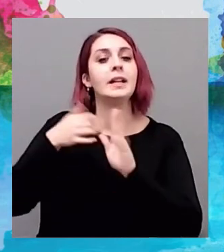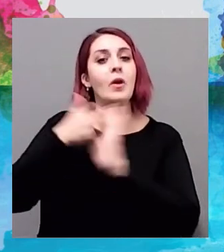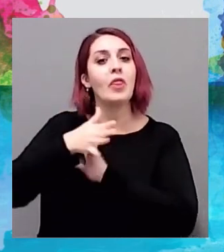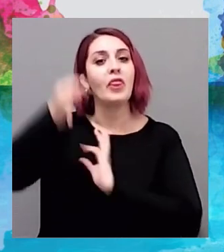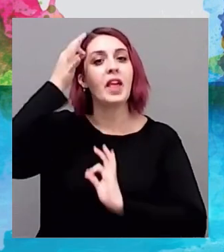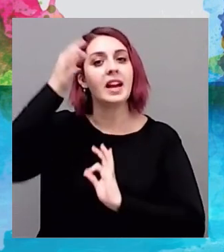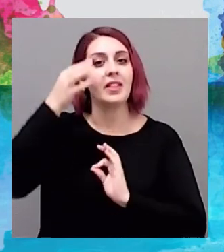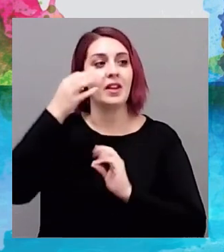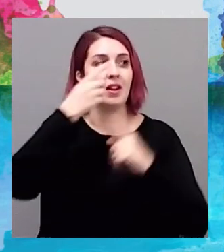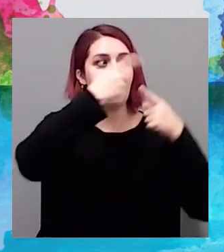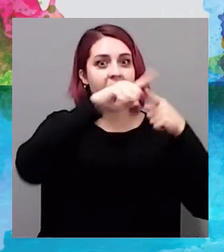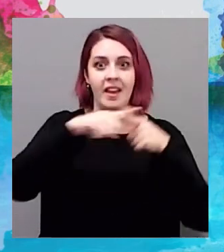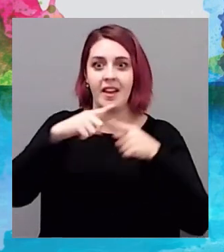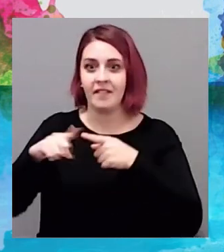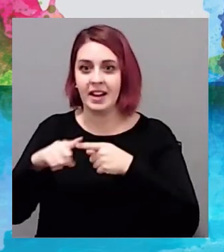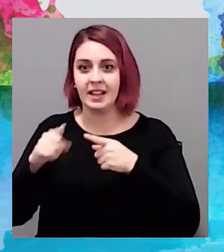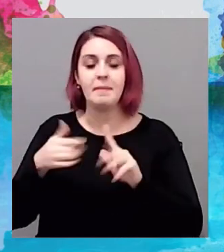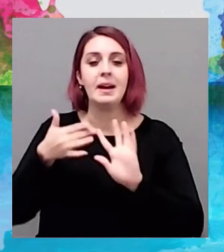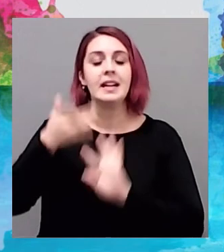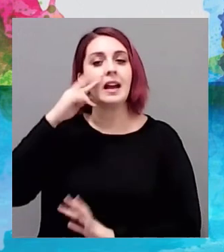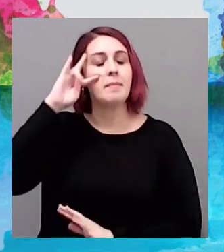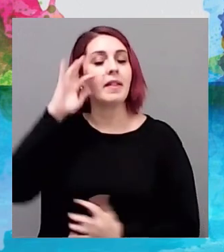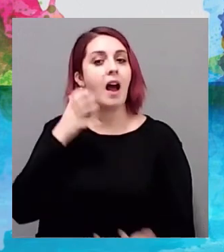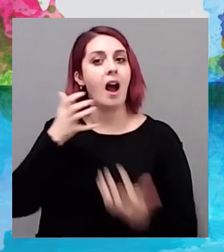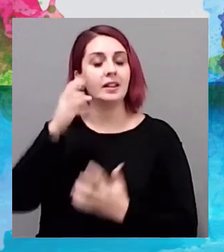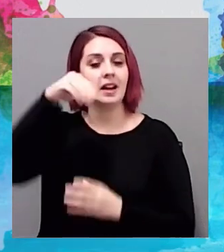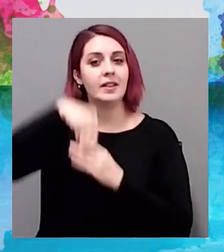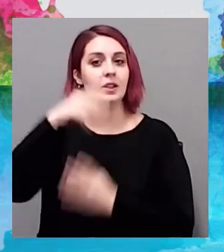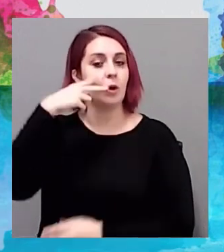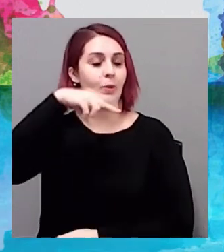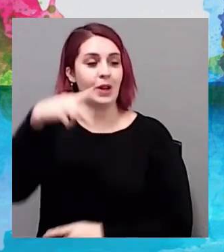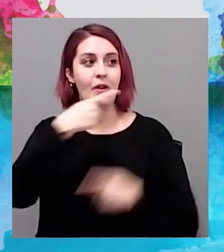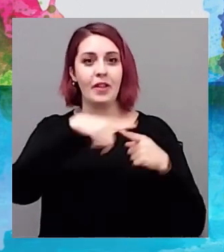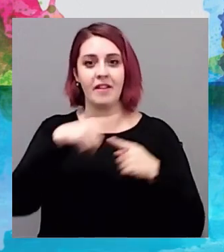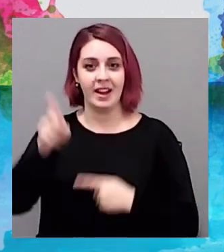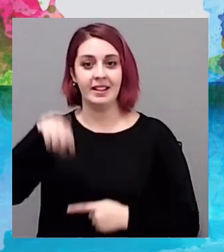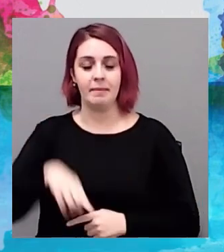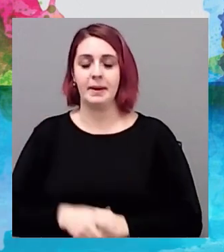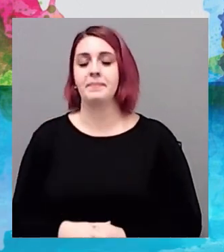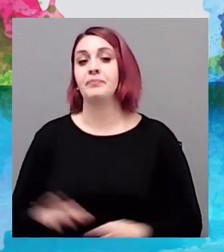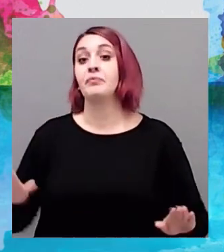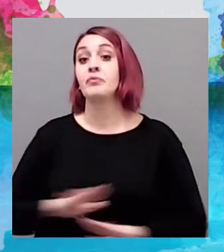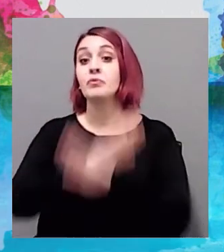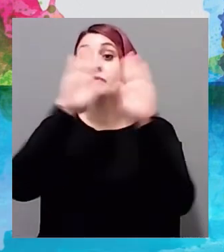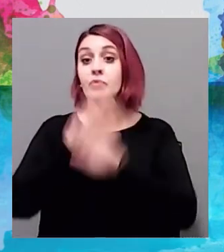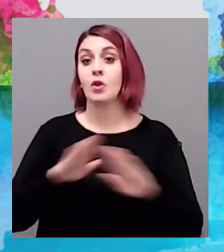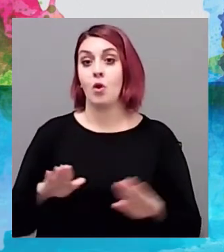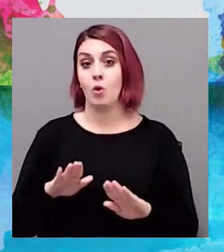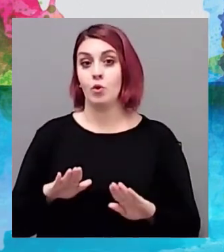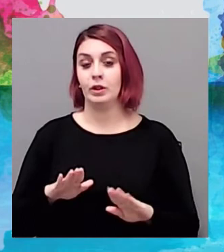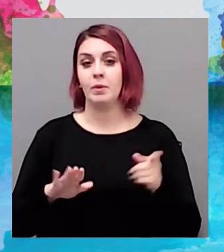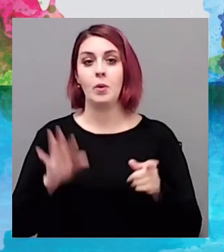the description to distinguish one piece, one work from another? And just to wrap up